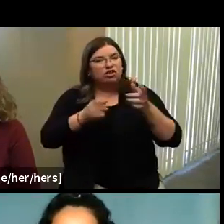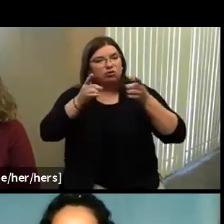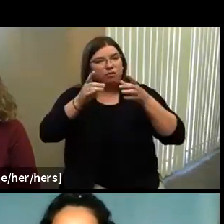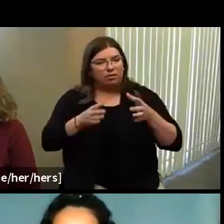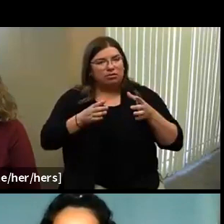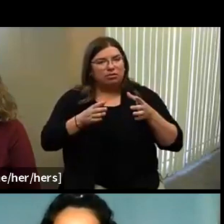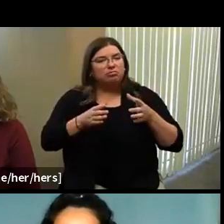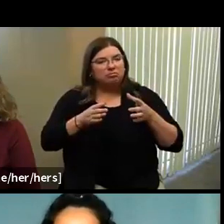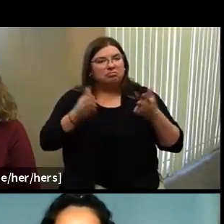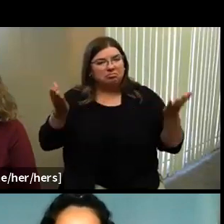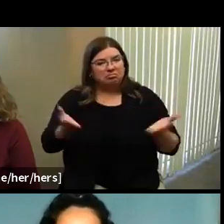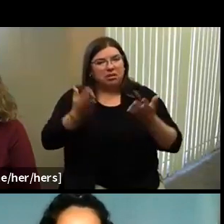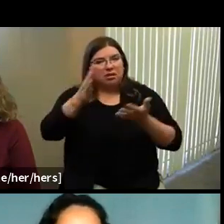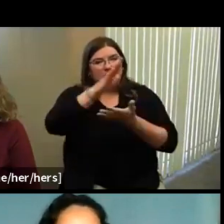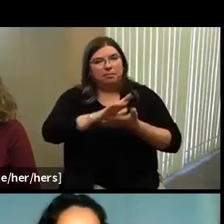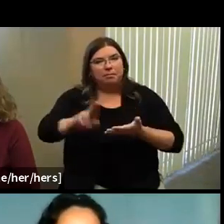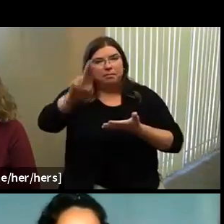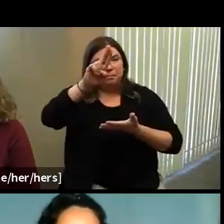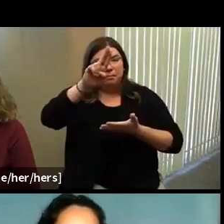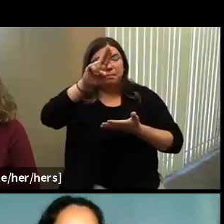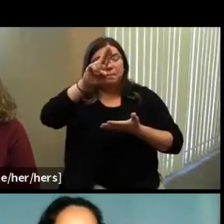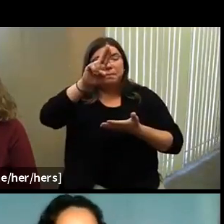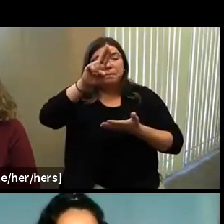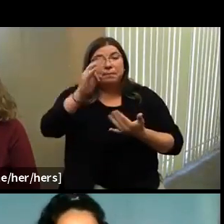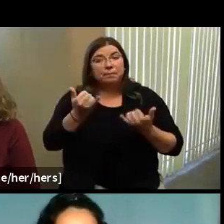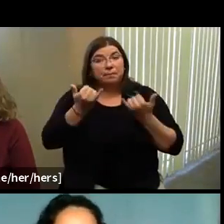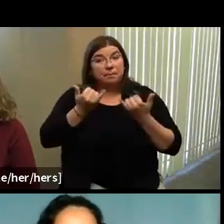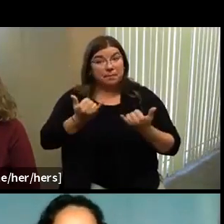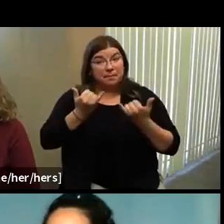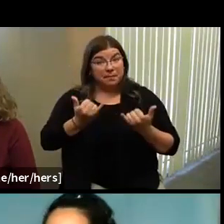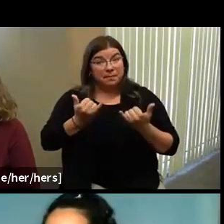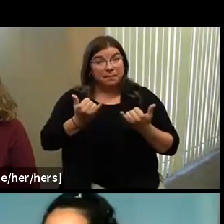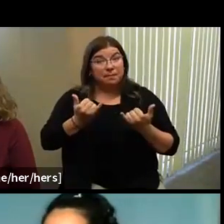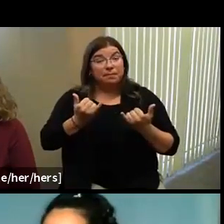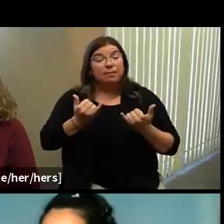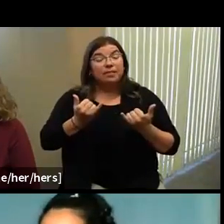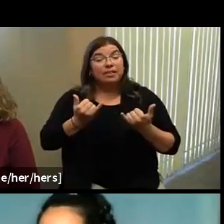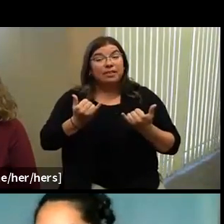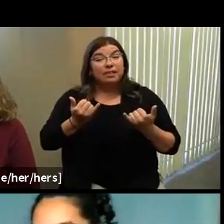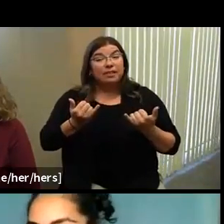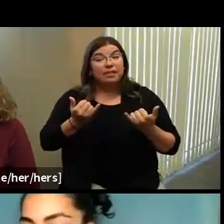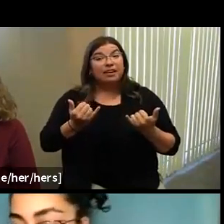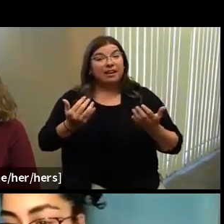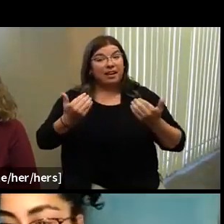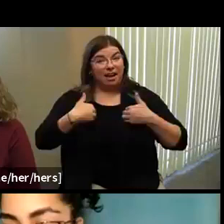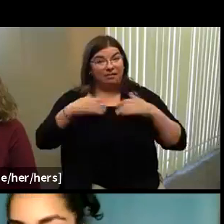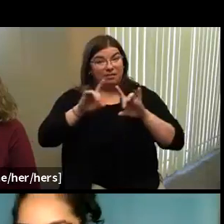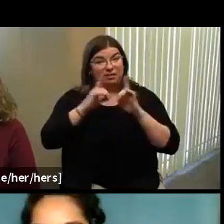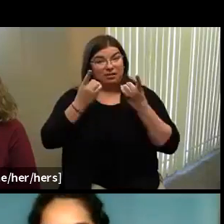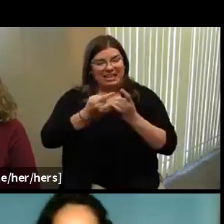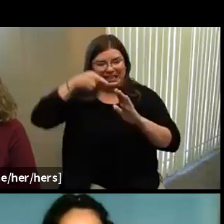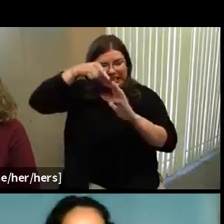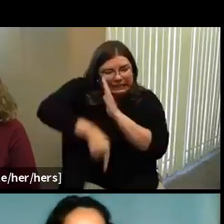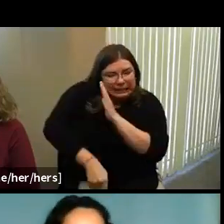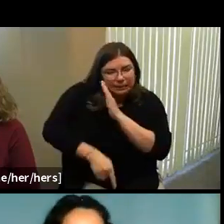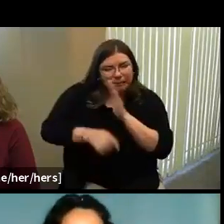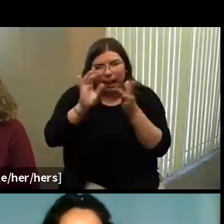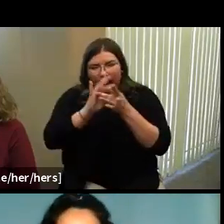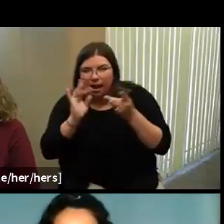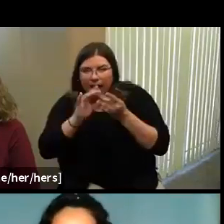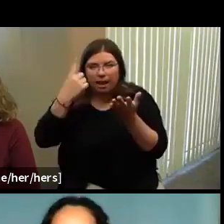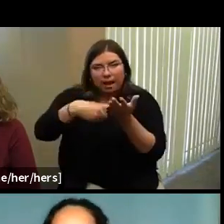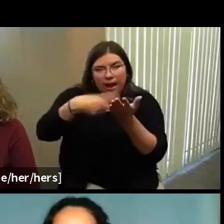at Bloomsburg University. Today, we have a departmental deep dive into American Sign